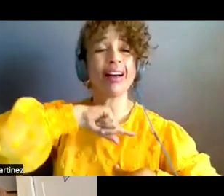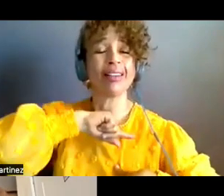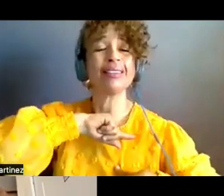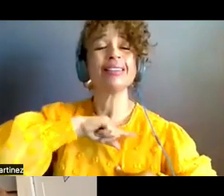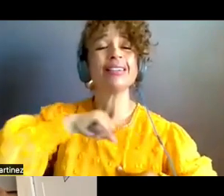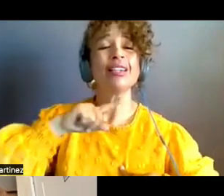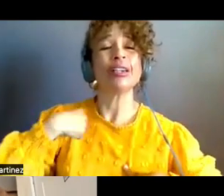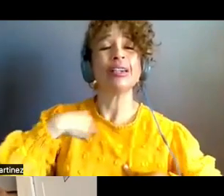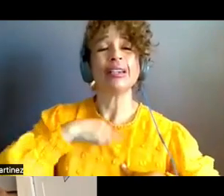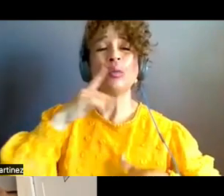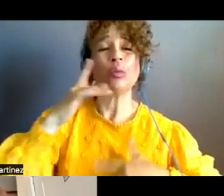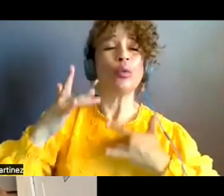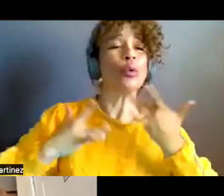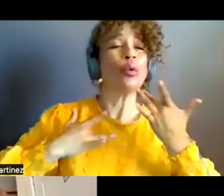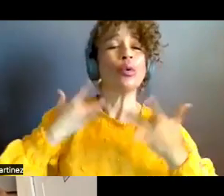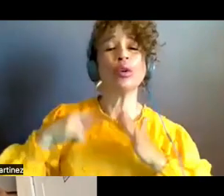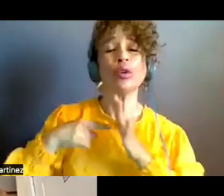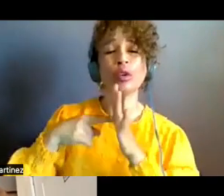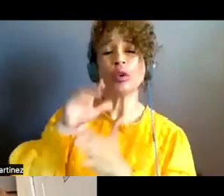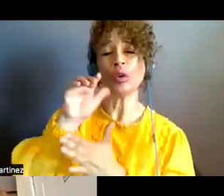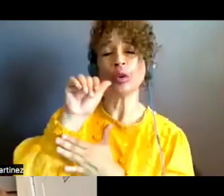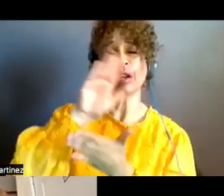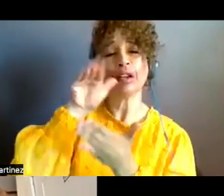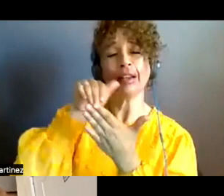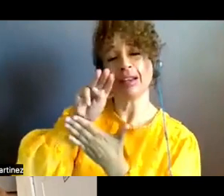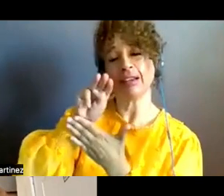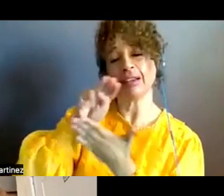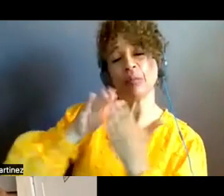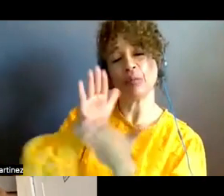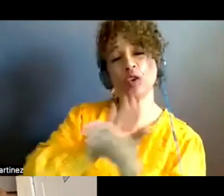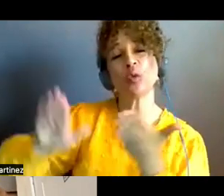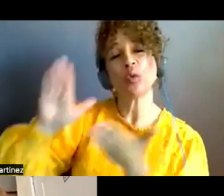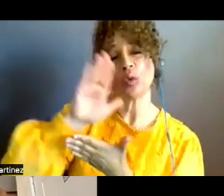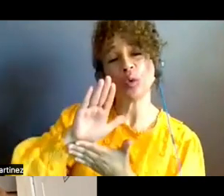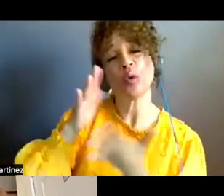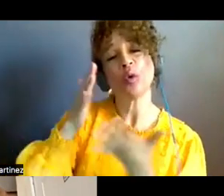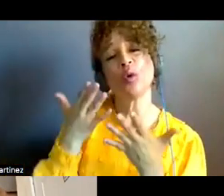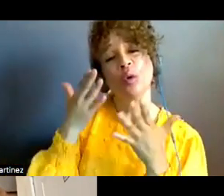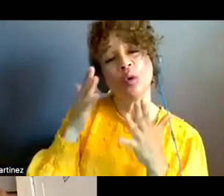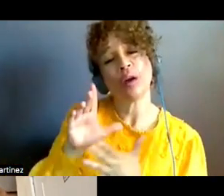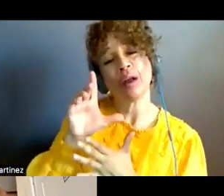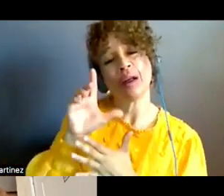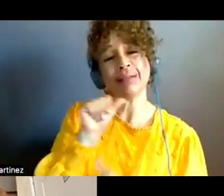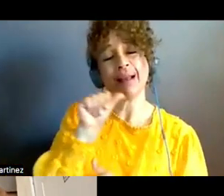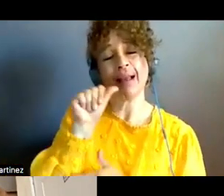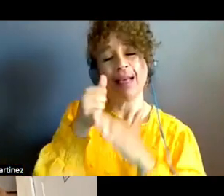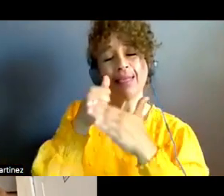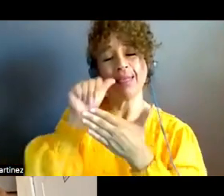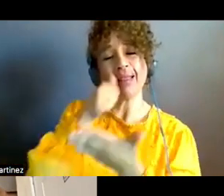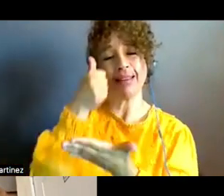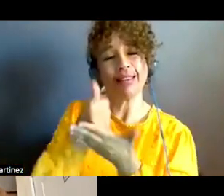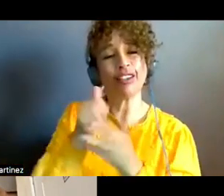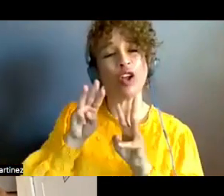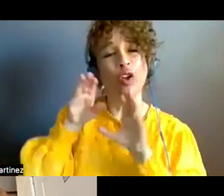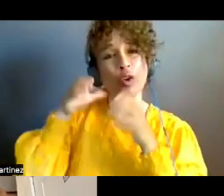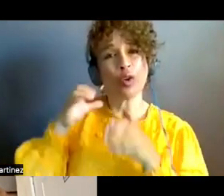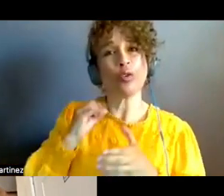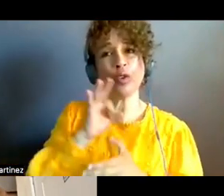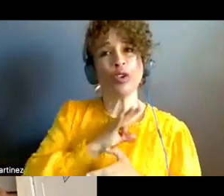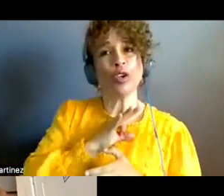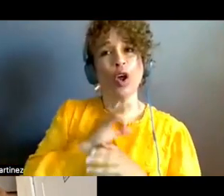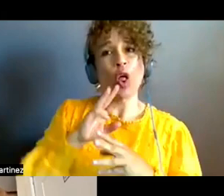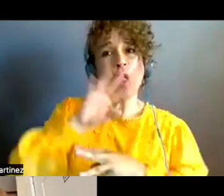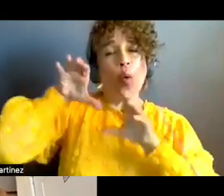are really excited to be showcasing Middlesex Community College faculty and alums and your World of Music concert